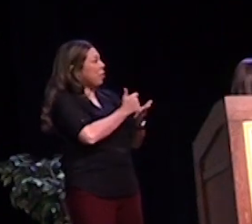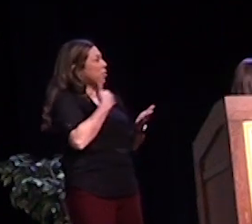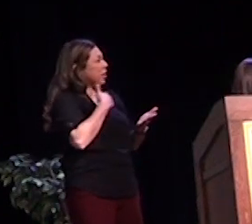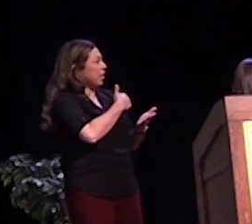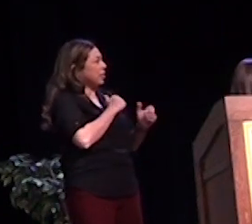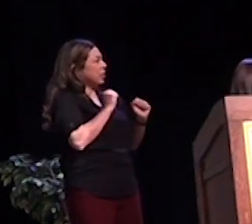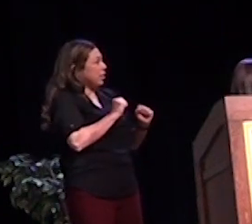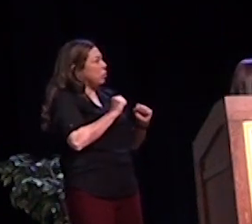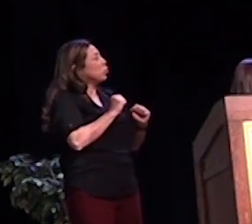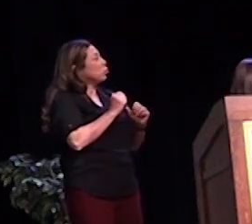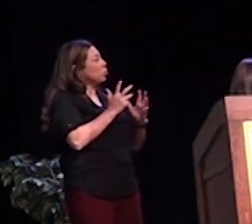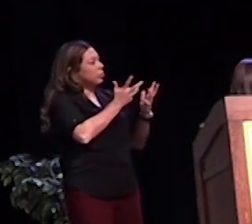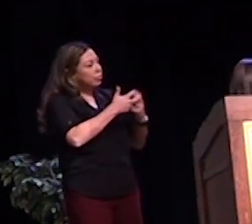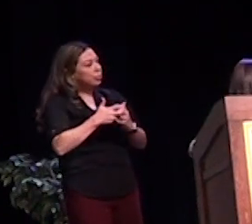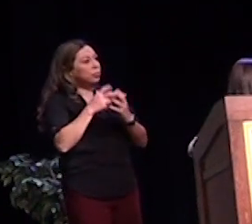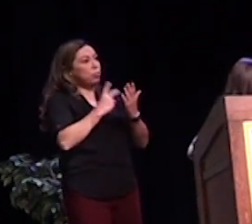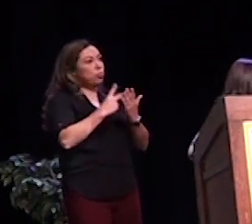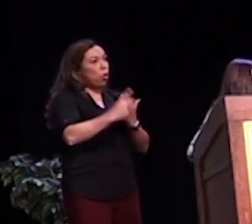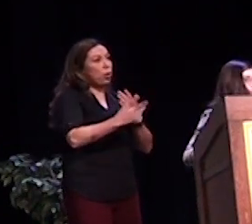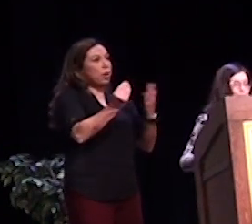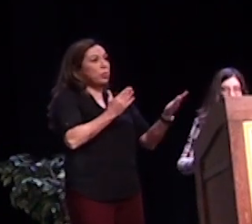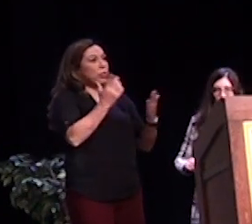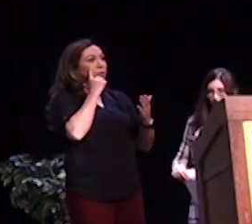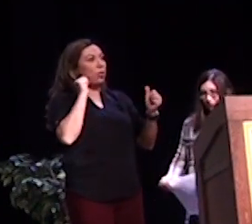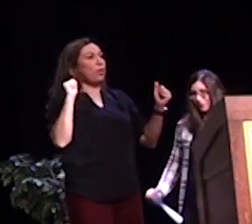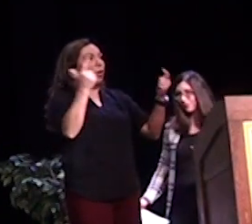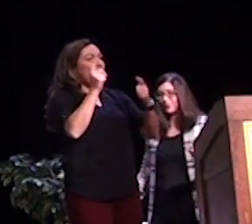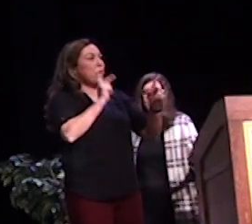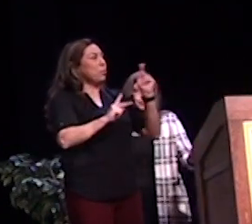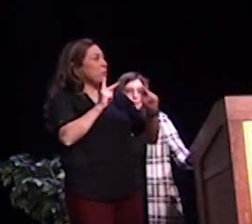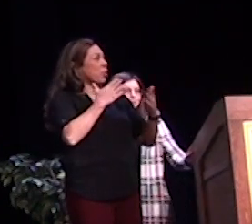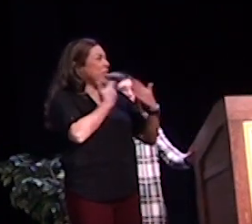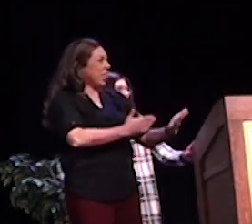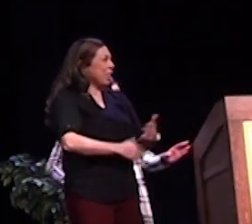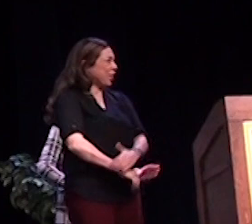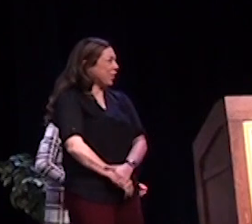the programs and services to every single resident. Thank you.